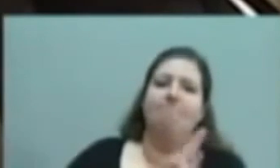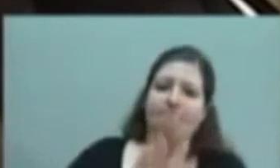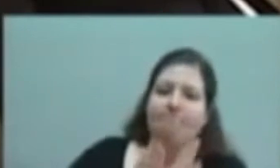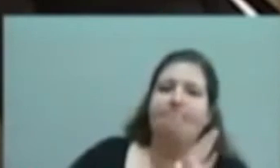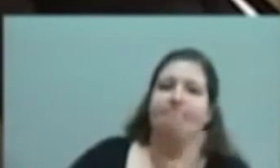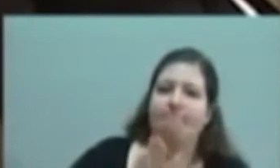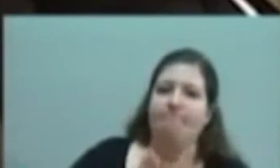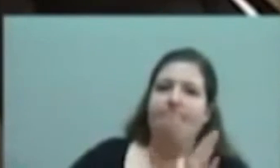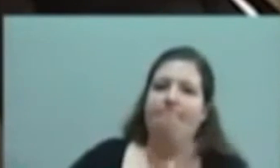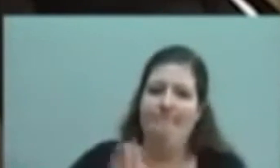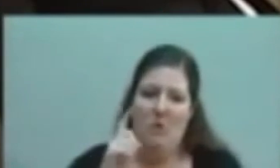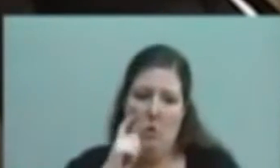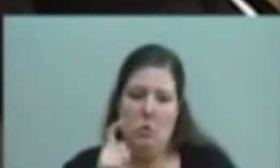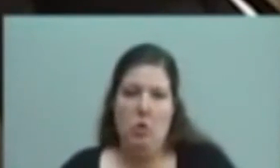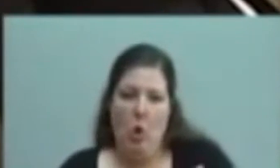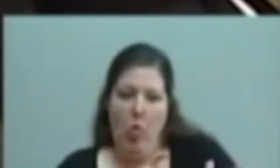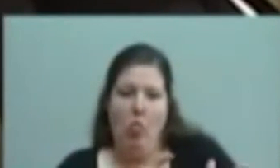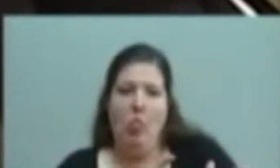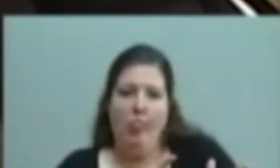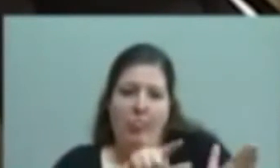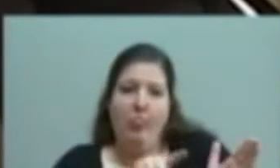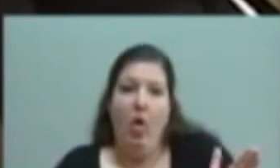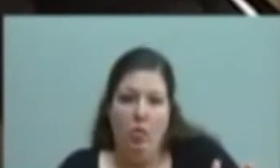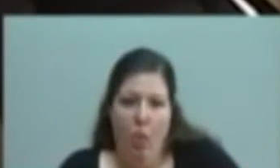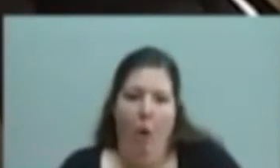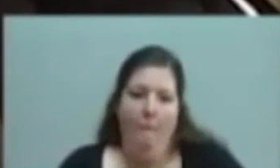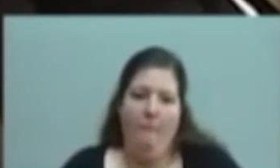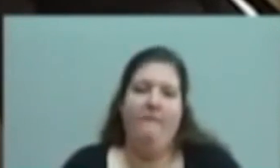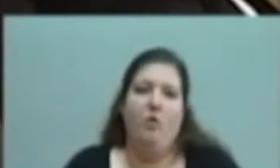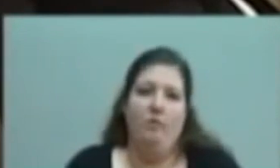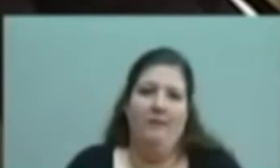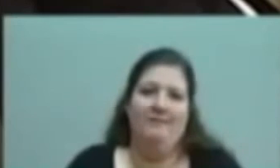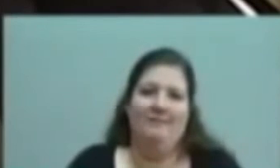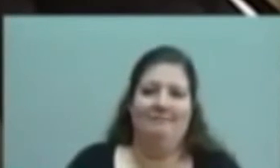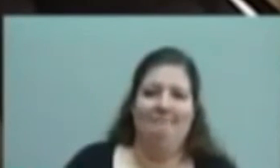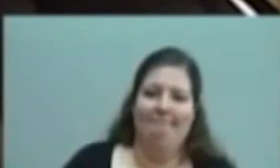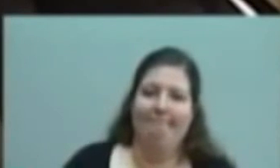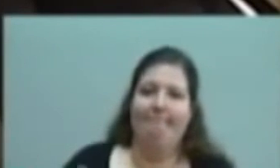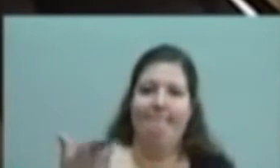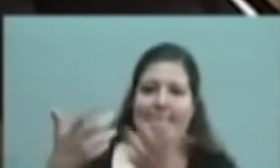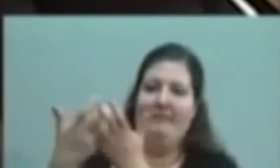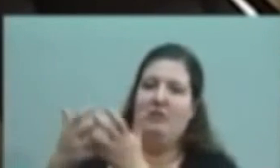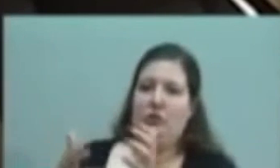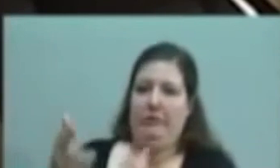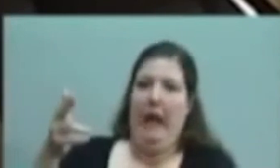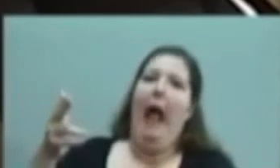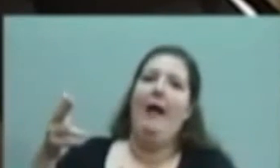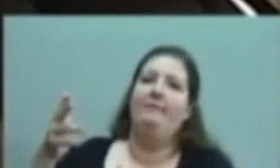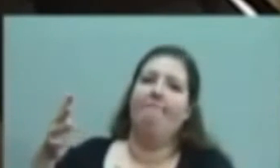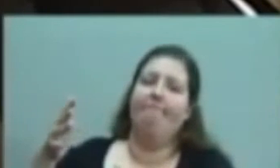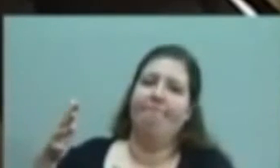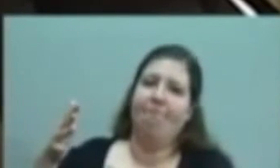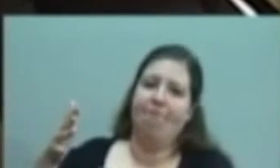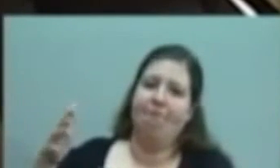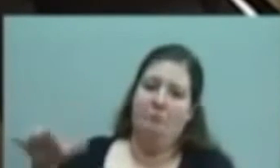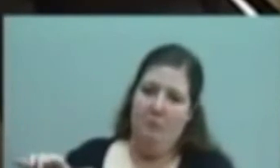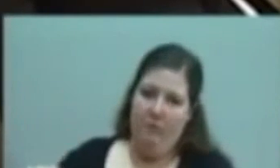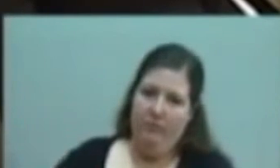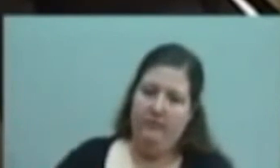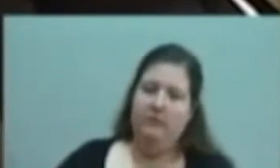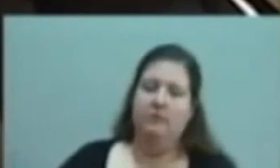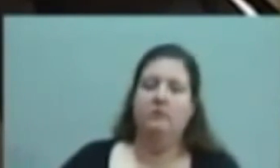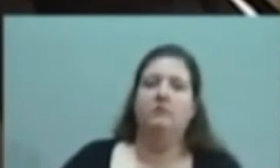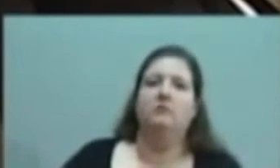lowest performance to catch the group with the higher performance. So if you increase at the same rate, the